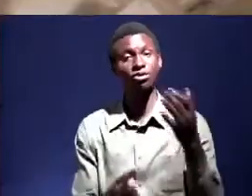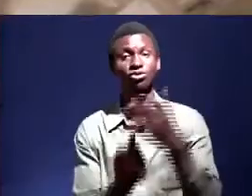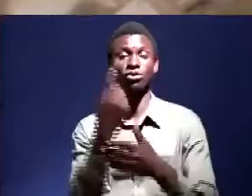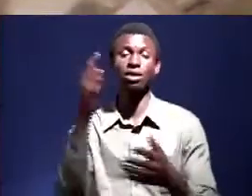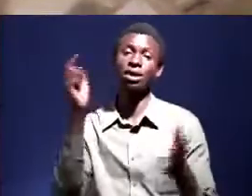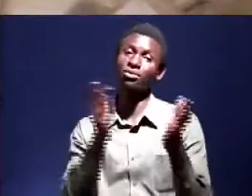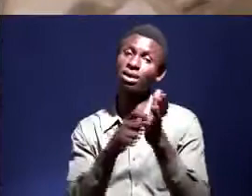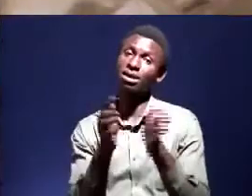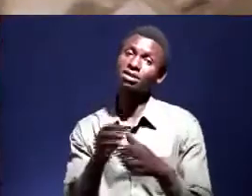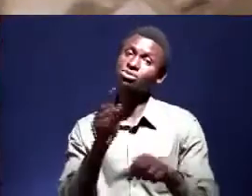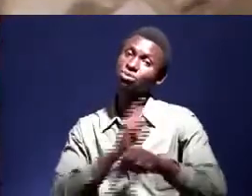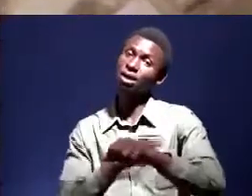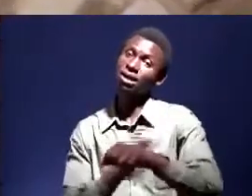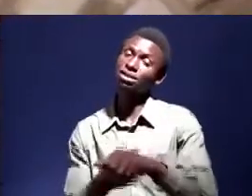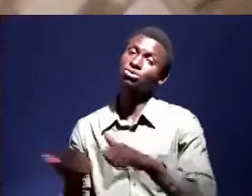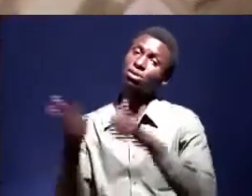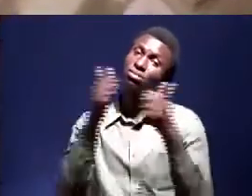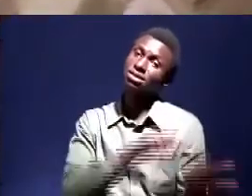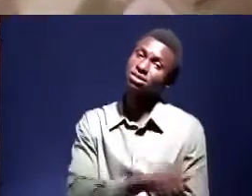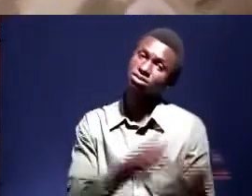First in Acts 10 verse